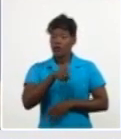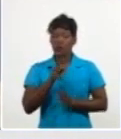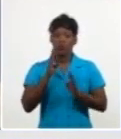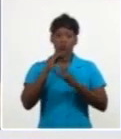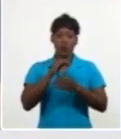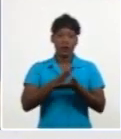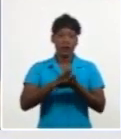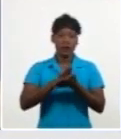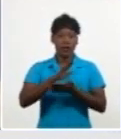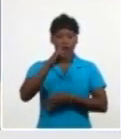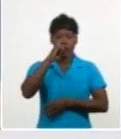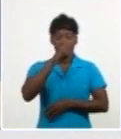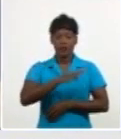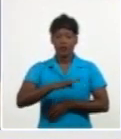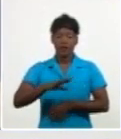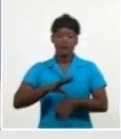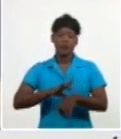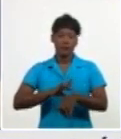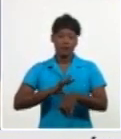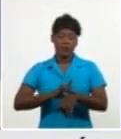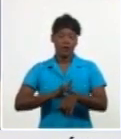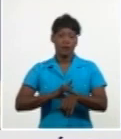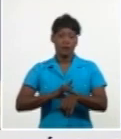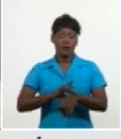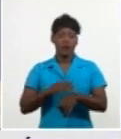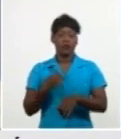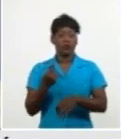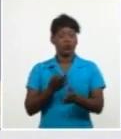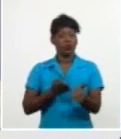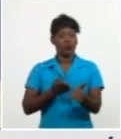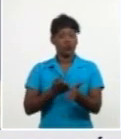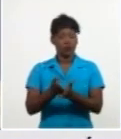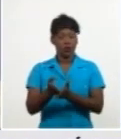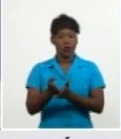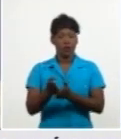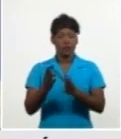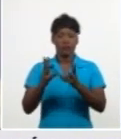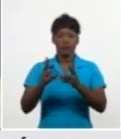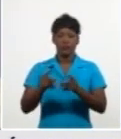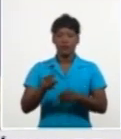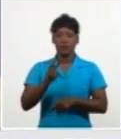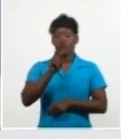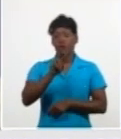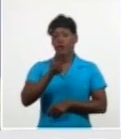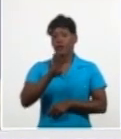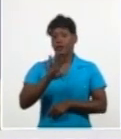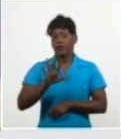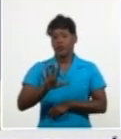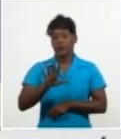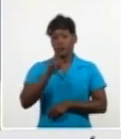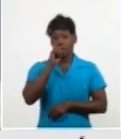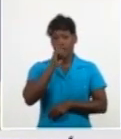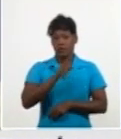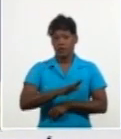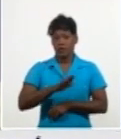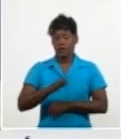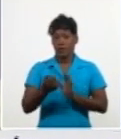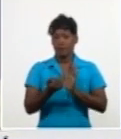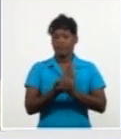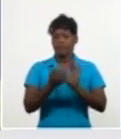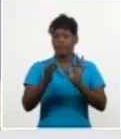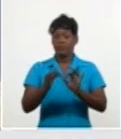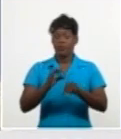diagnosed yesterday, and we have a cumulative of 245 children who have been confirmed with the disease in our